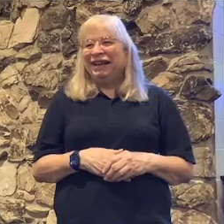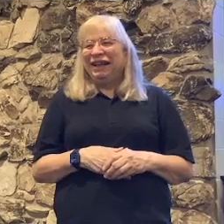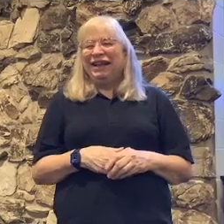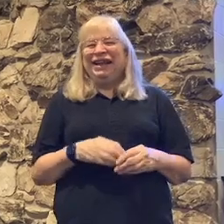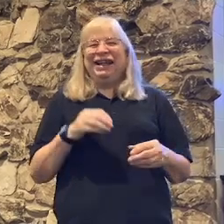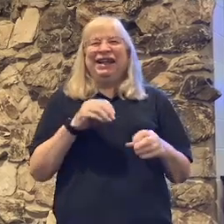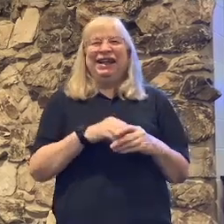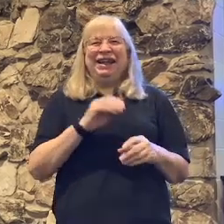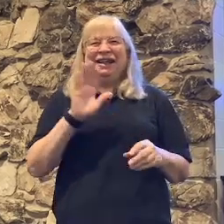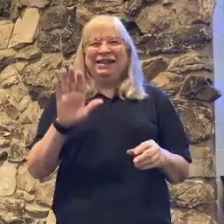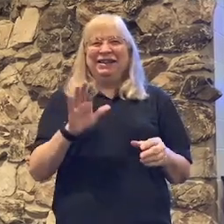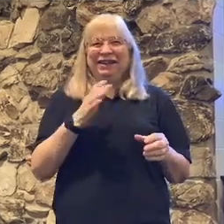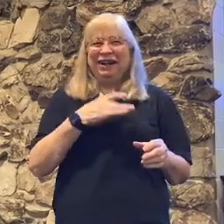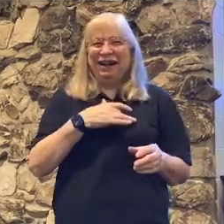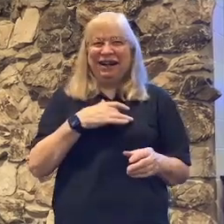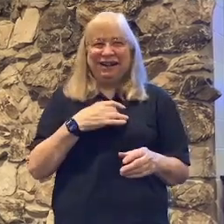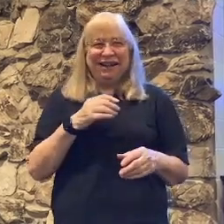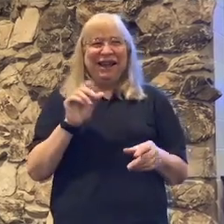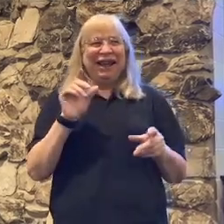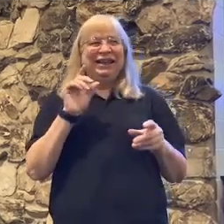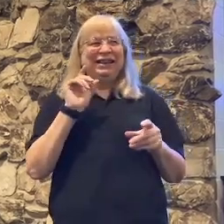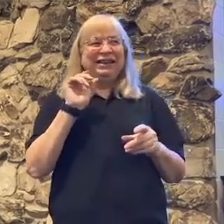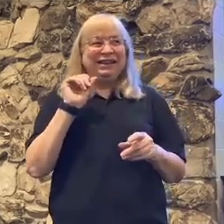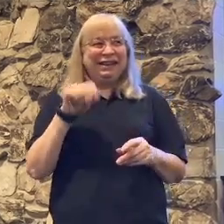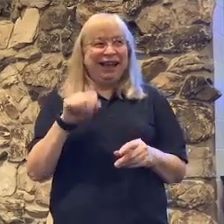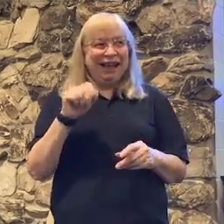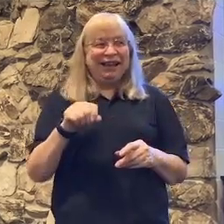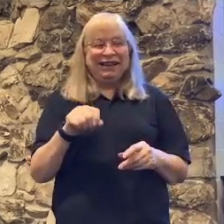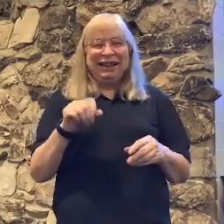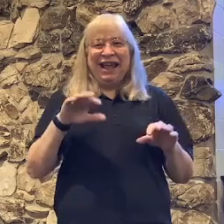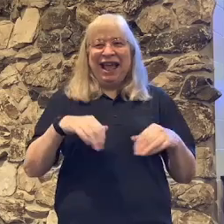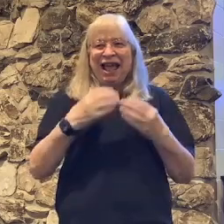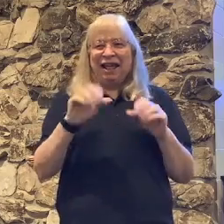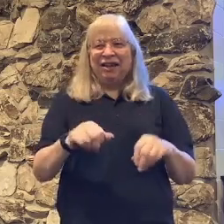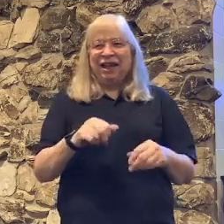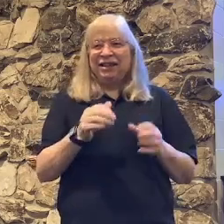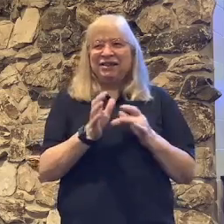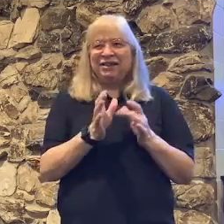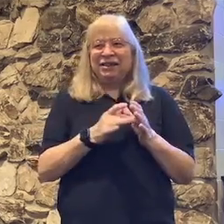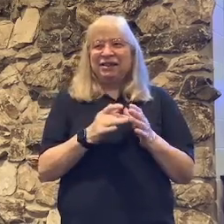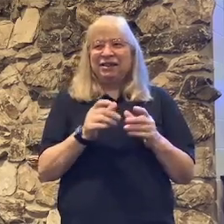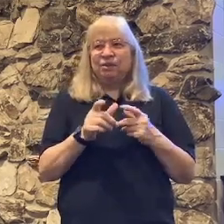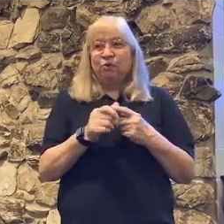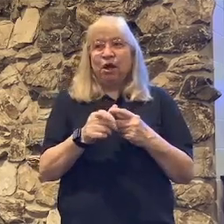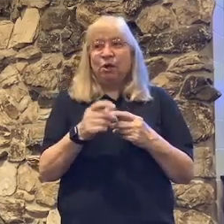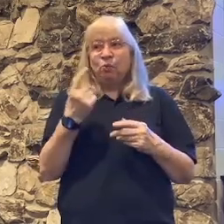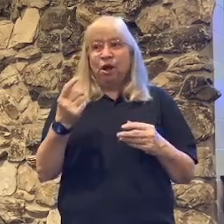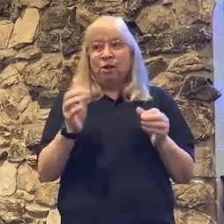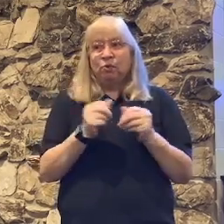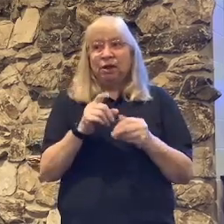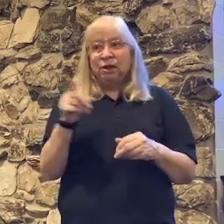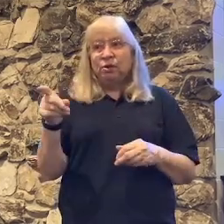In your heart. Absolutely. So how can Jesus run a three-legged race with you?